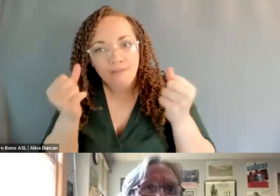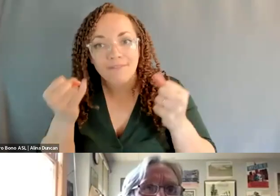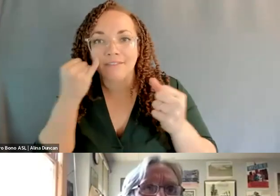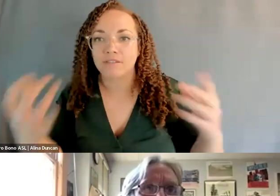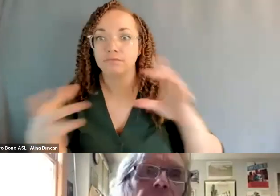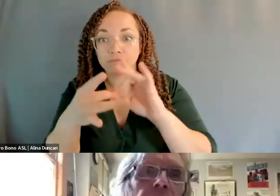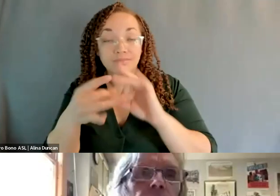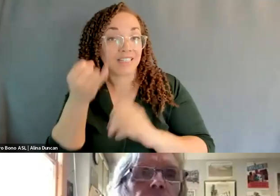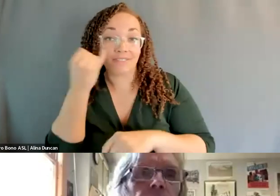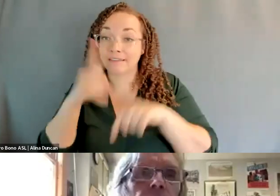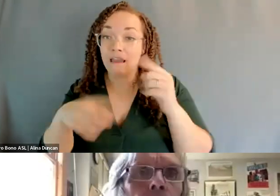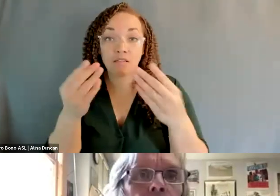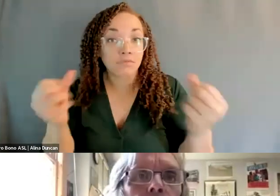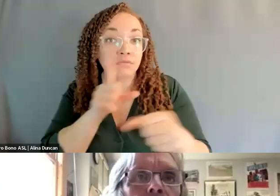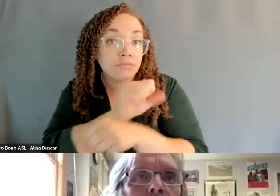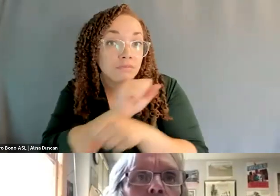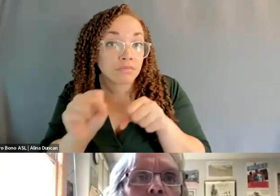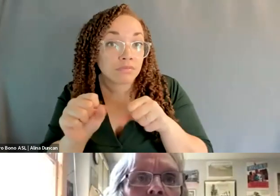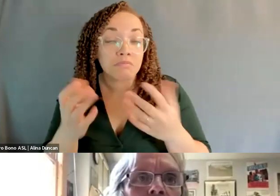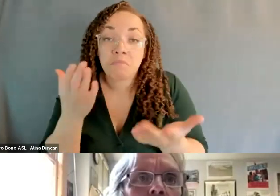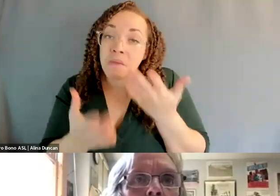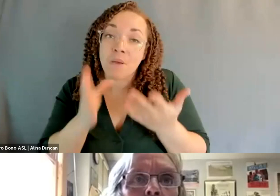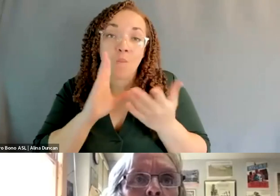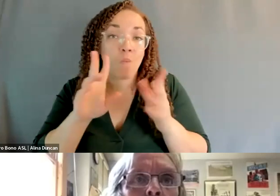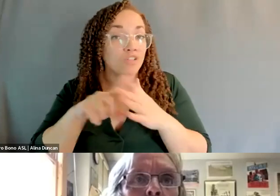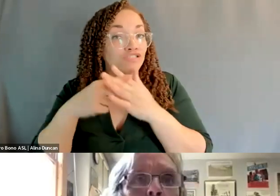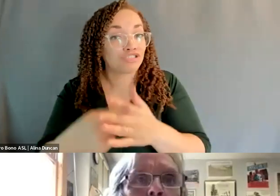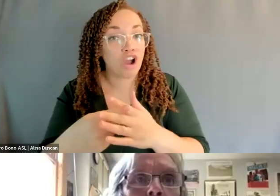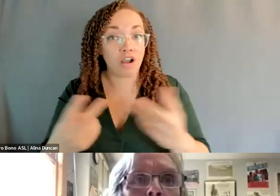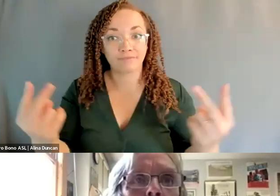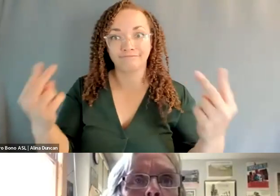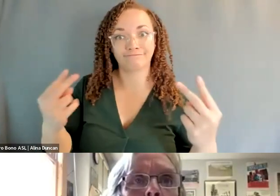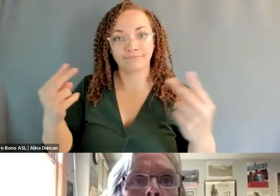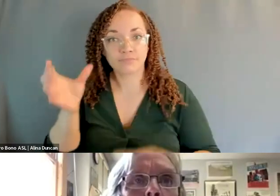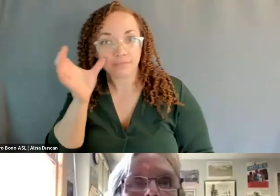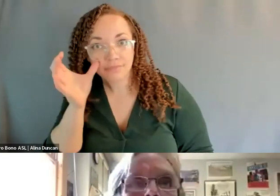disappear, maybe they'll start listening to us and treating us like we're intelligent human beings.